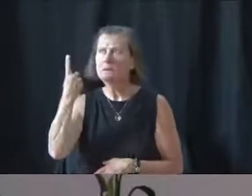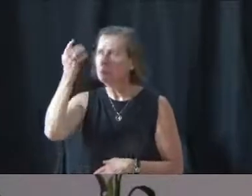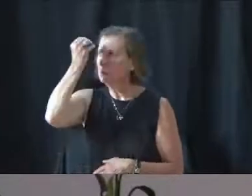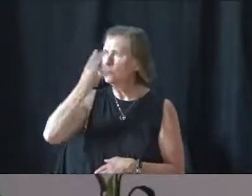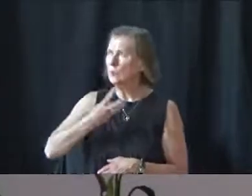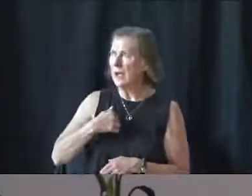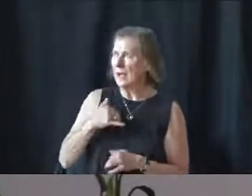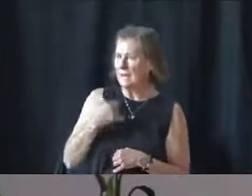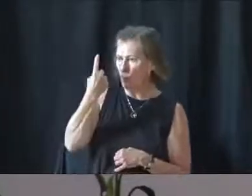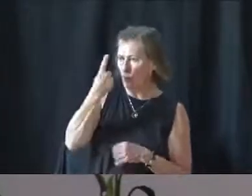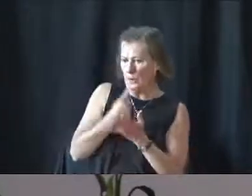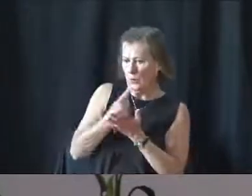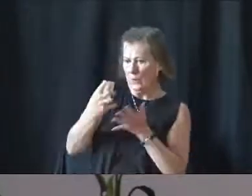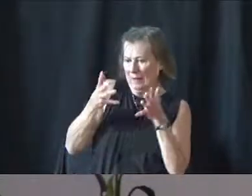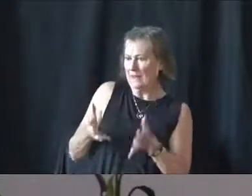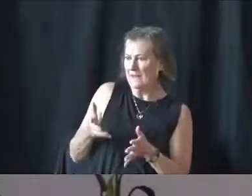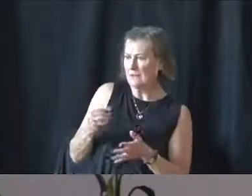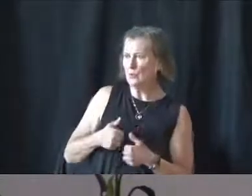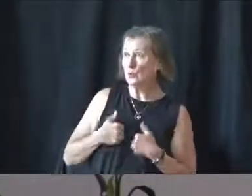week to live.